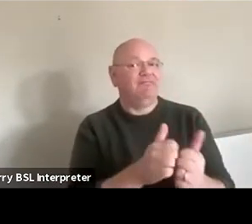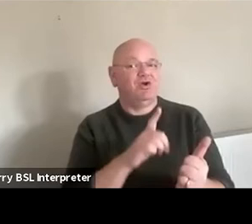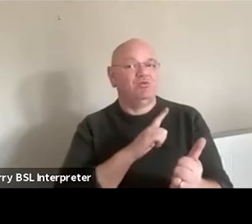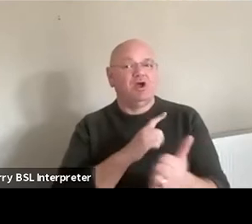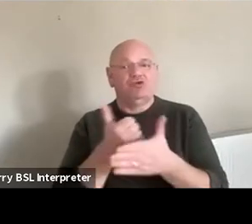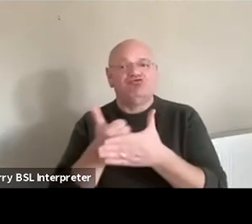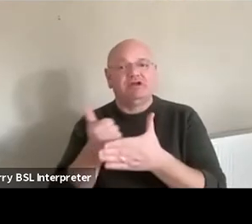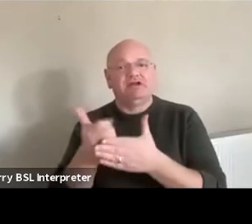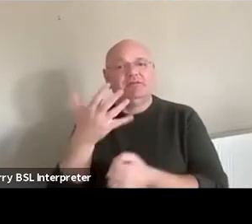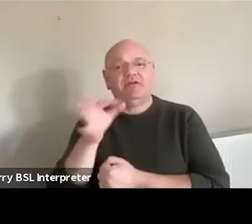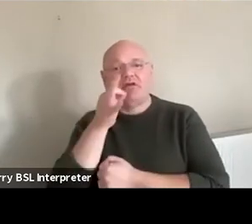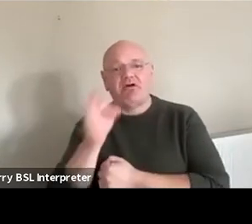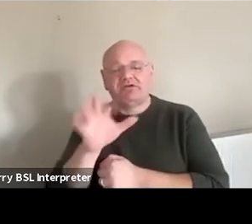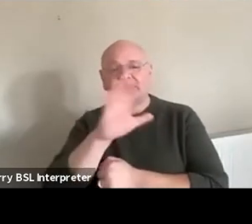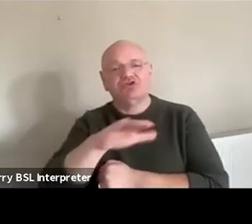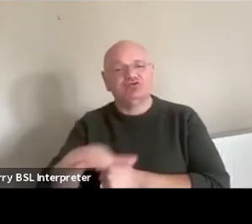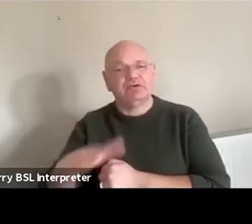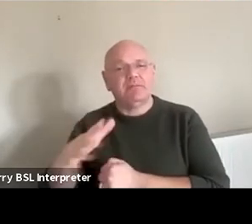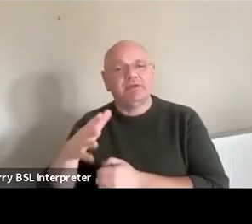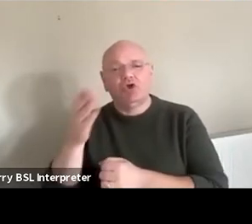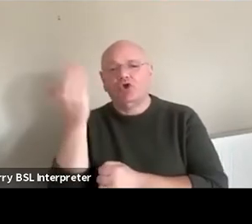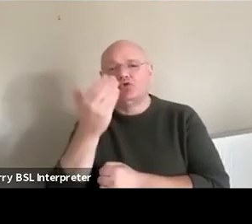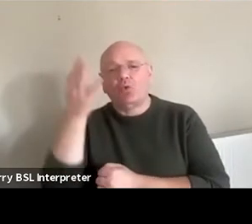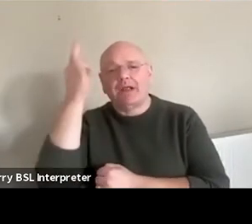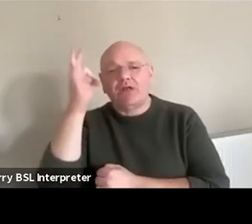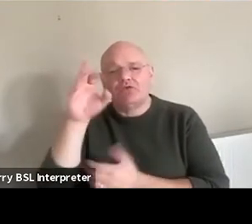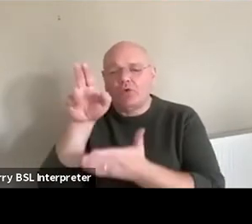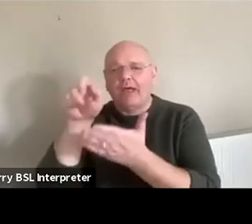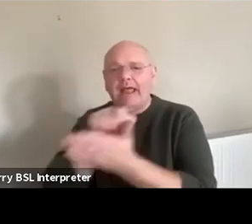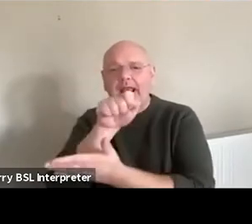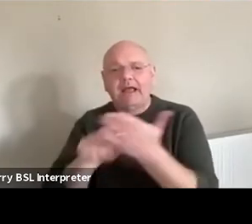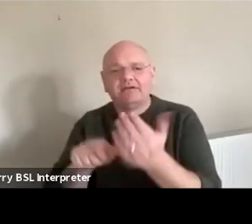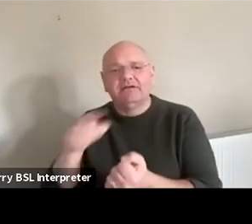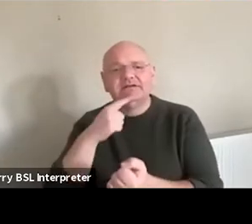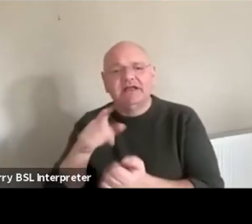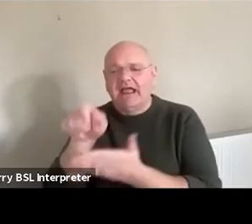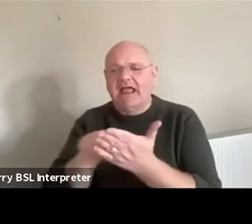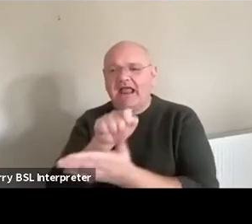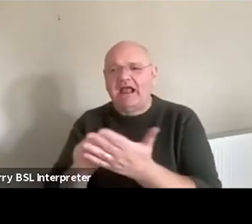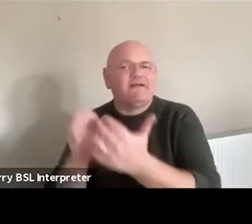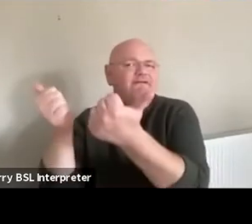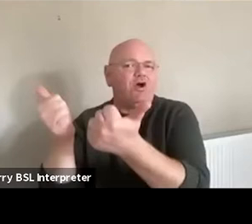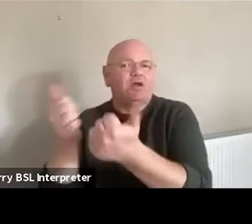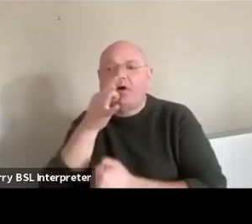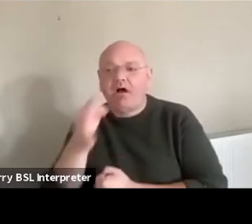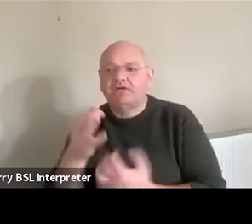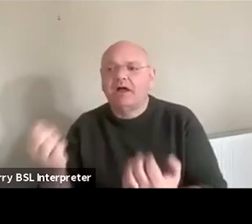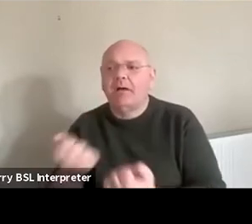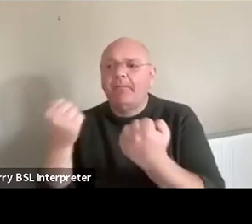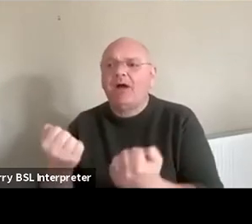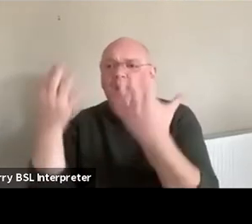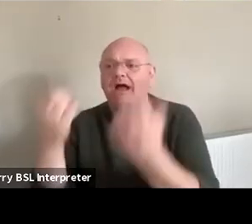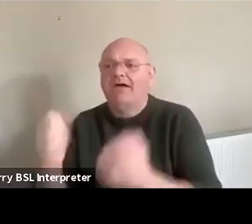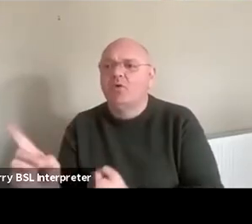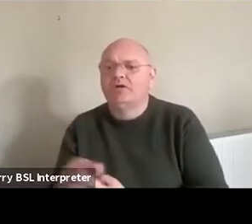to school councils or what have you, and I ask them, you know, you're elected to school council, isn't that great? And they say, yeah. And I said, okay, what power do you have? And they're like,